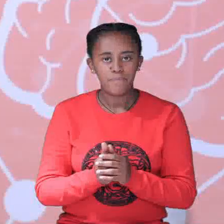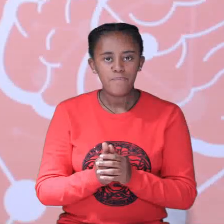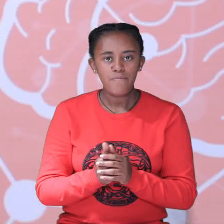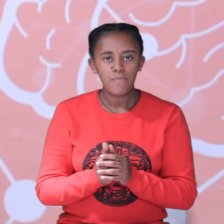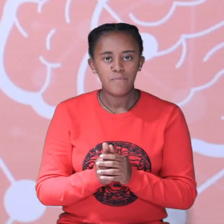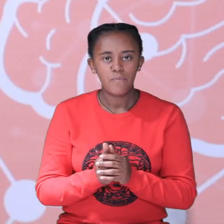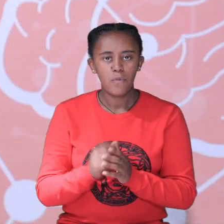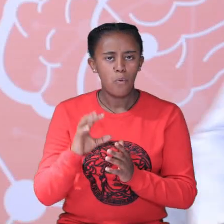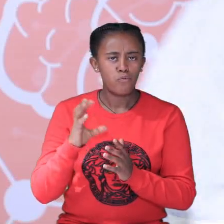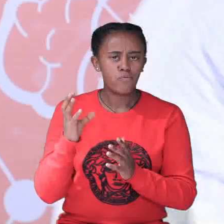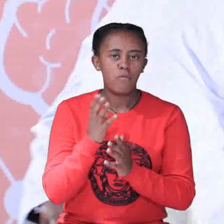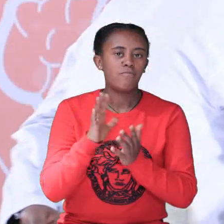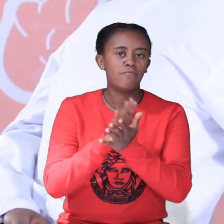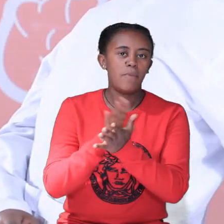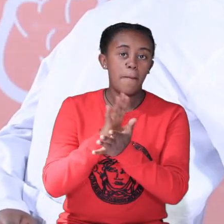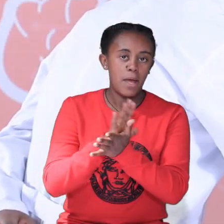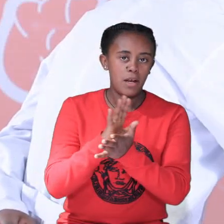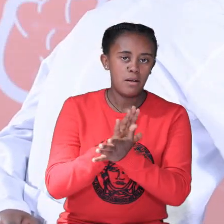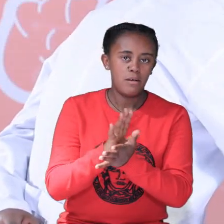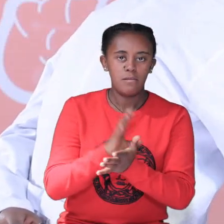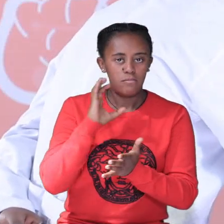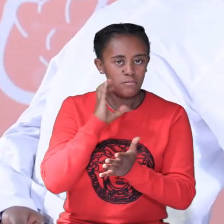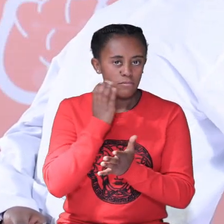thick paper,